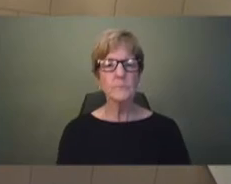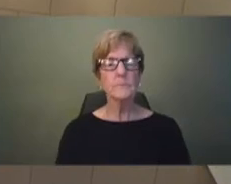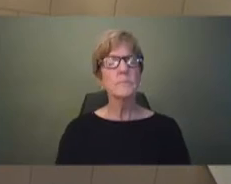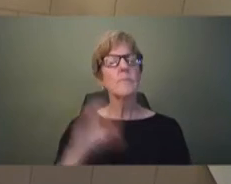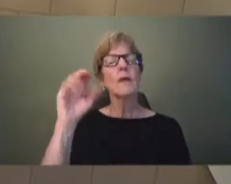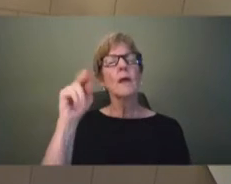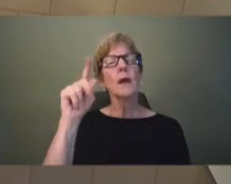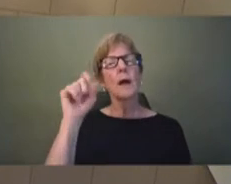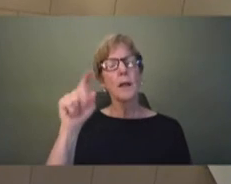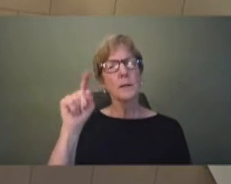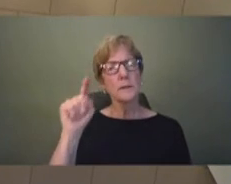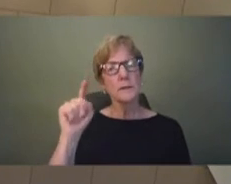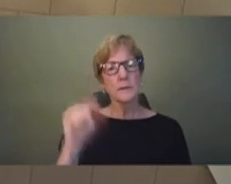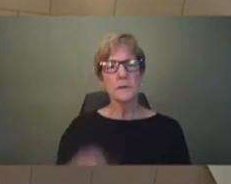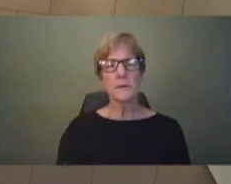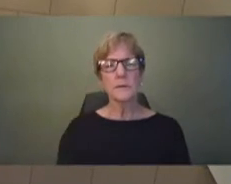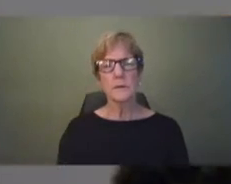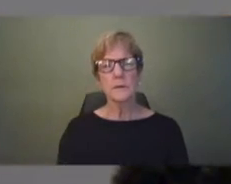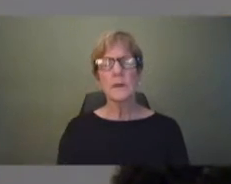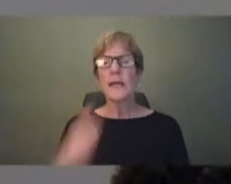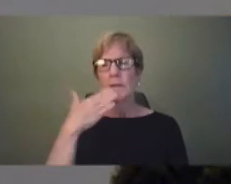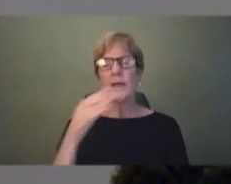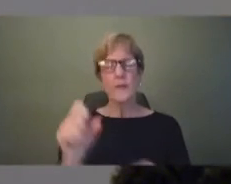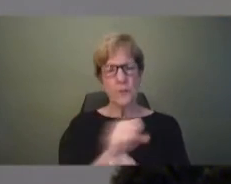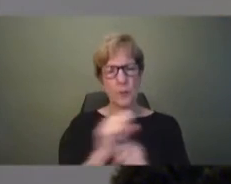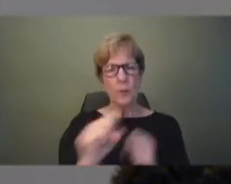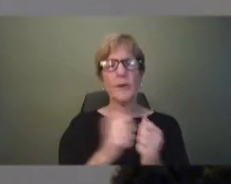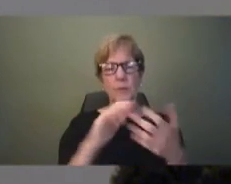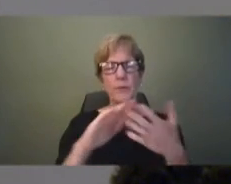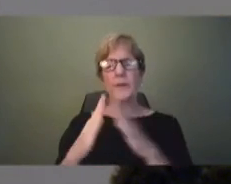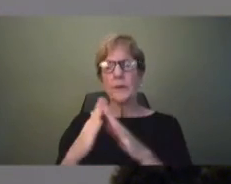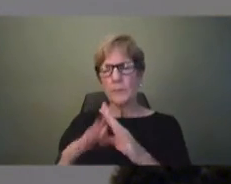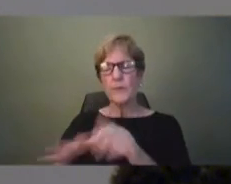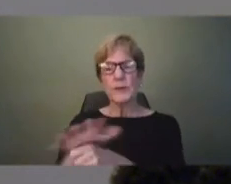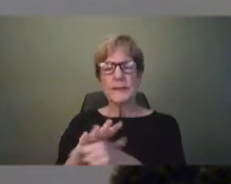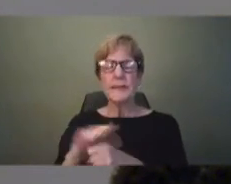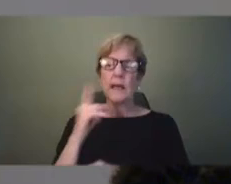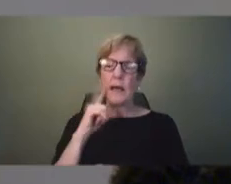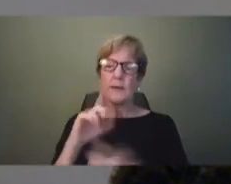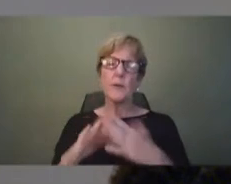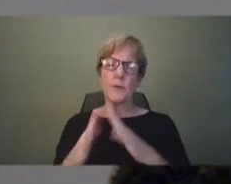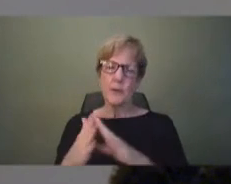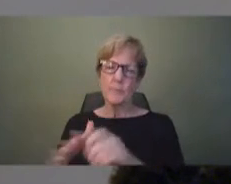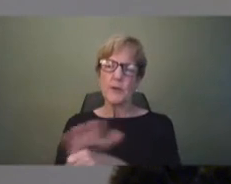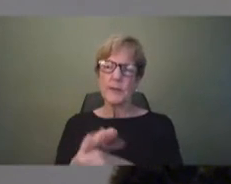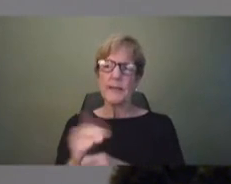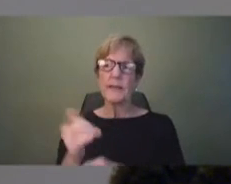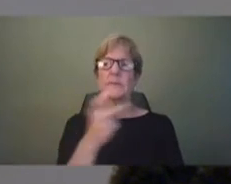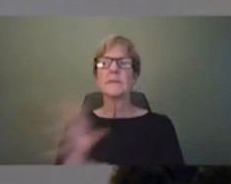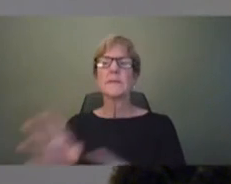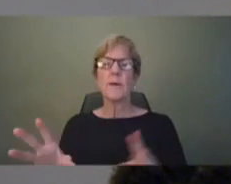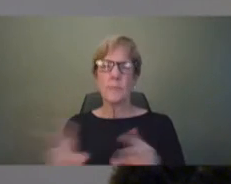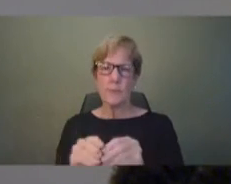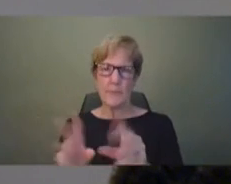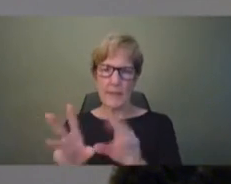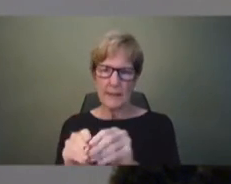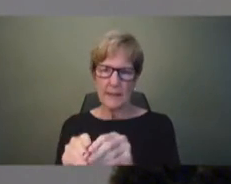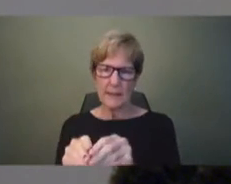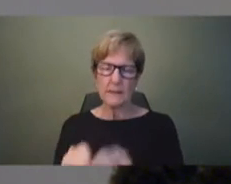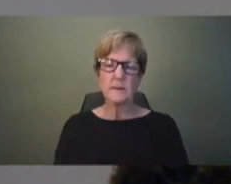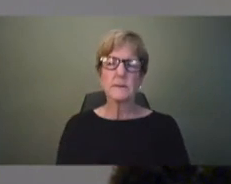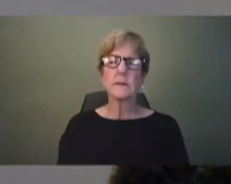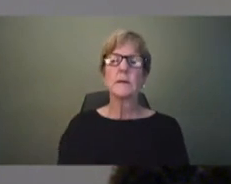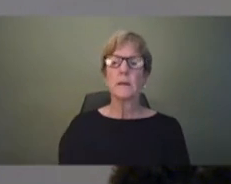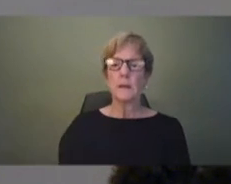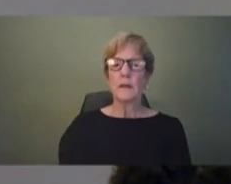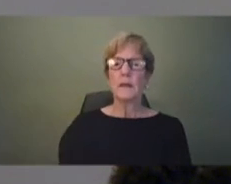Colin first thank you for working with the community I know the community has had several meetings in uh charet